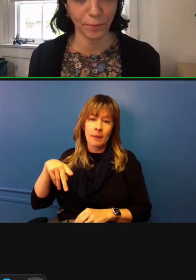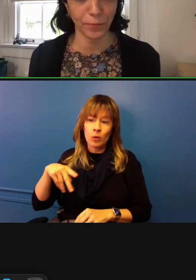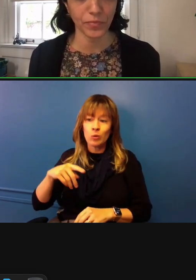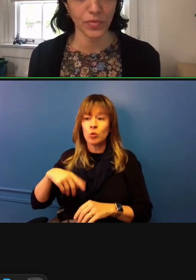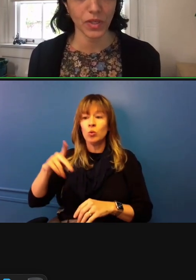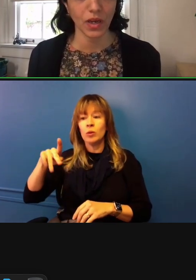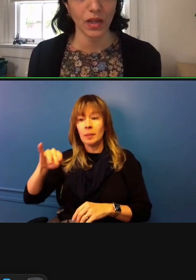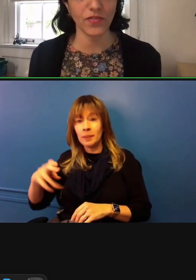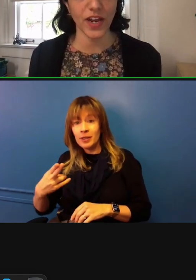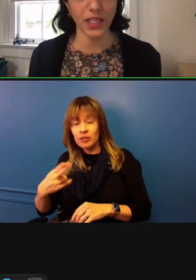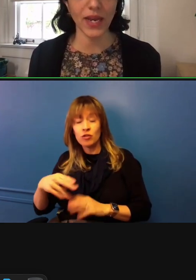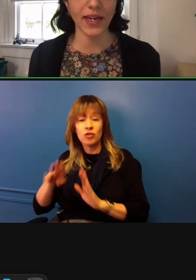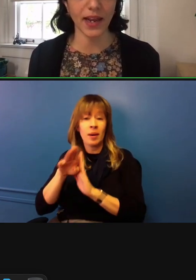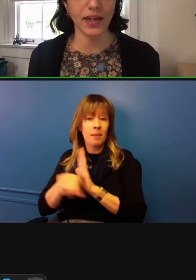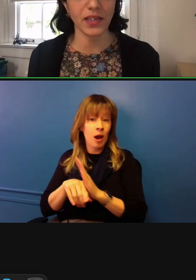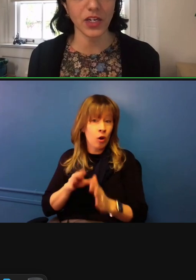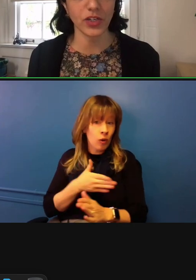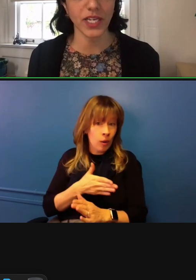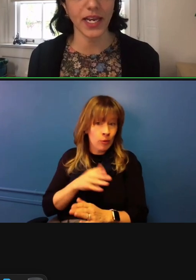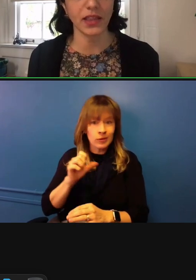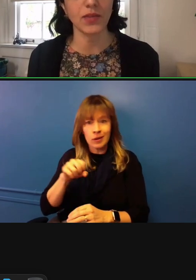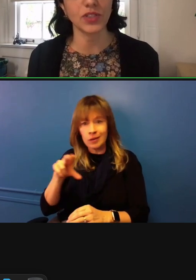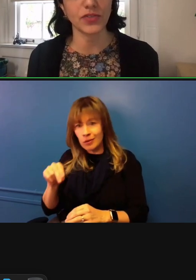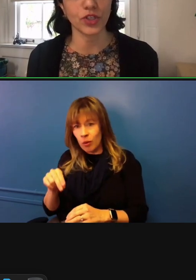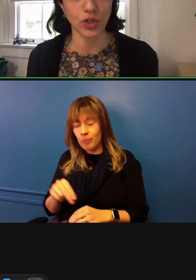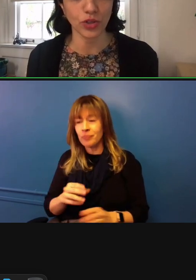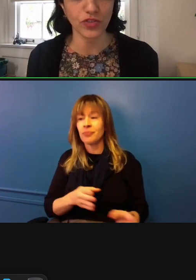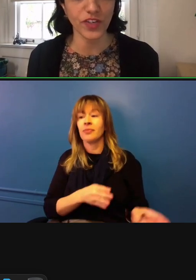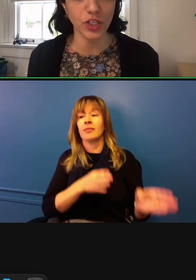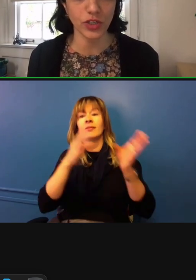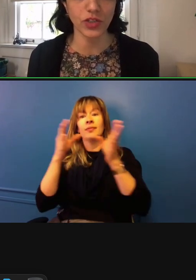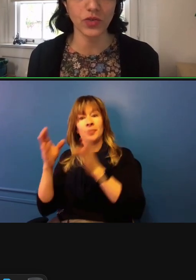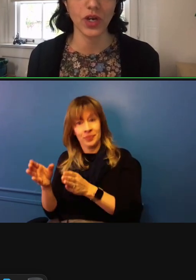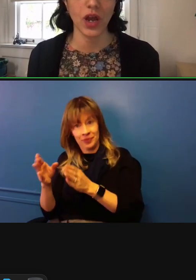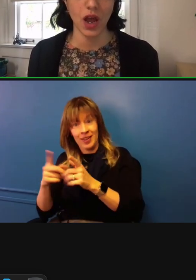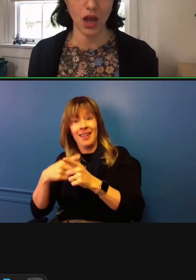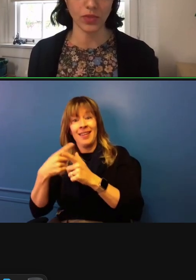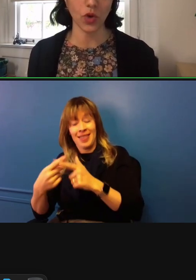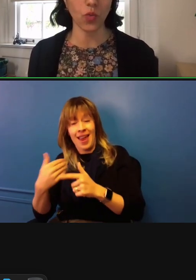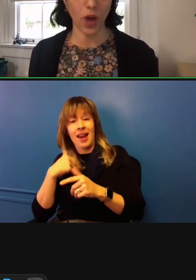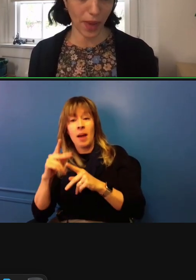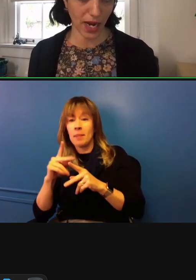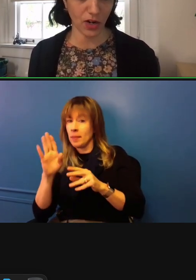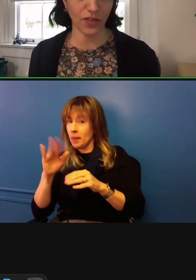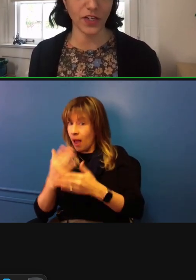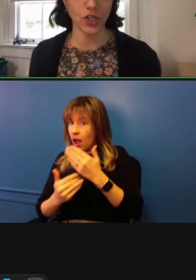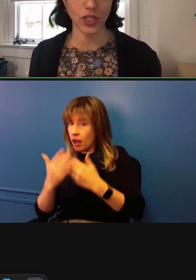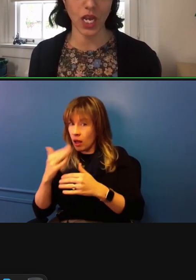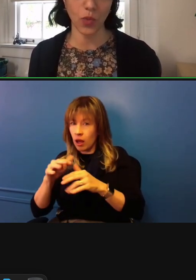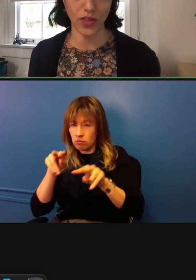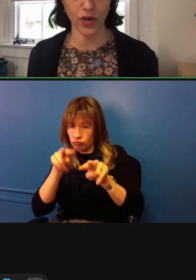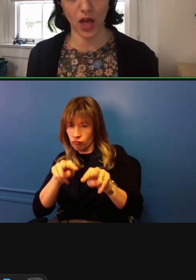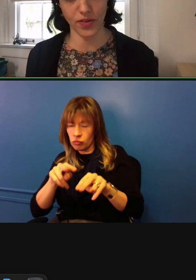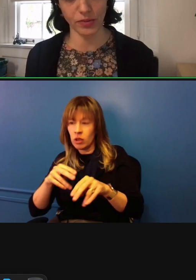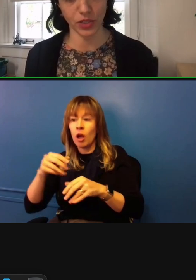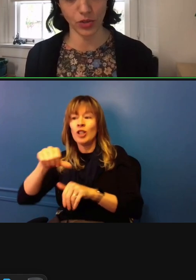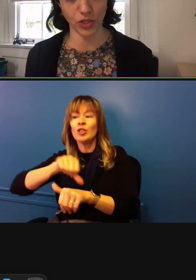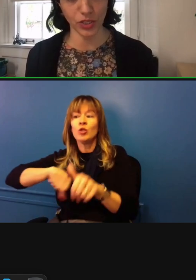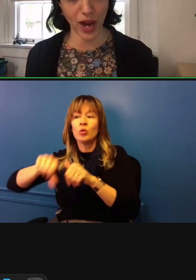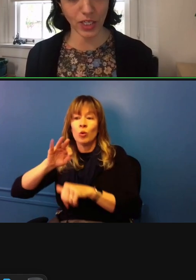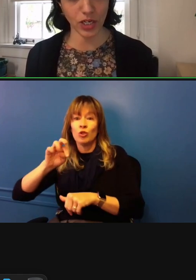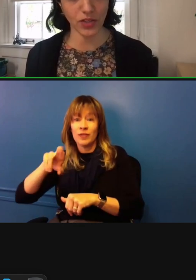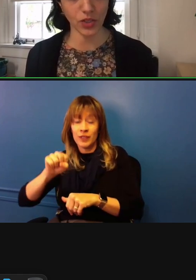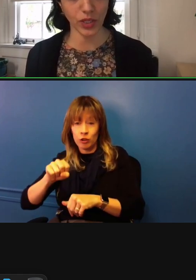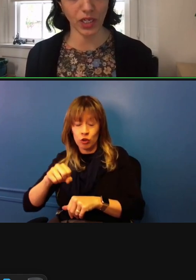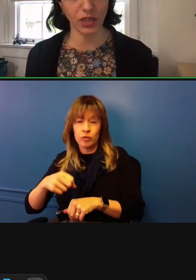And then finally, we had annotators hand label different social features So a binary feature saying whether or not there was a